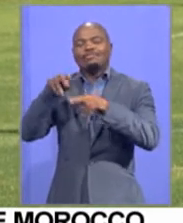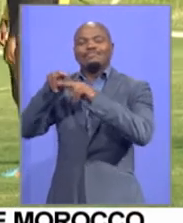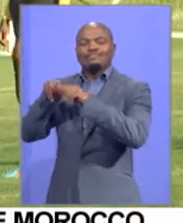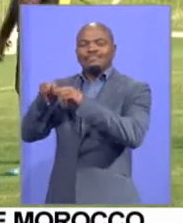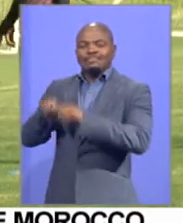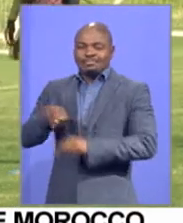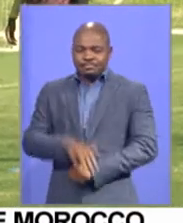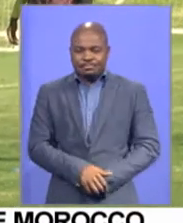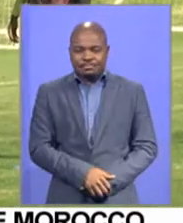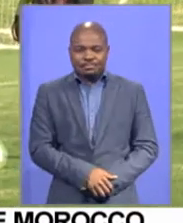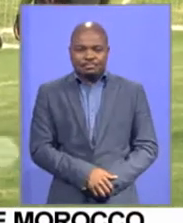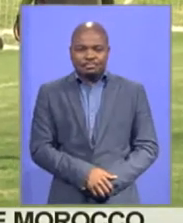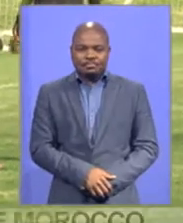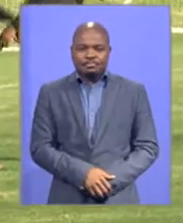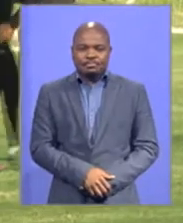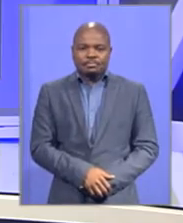lefatshe.